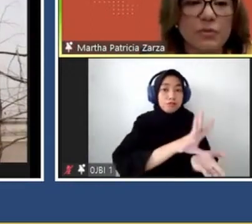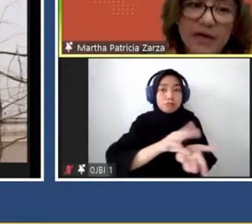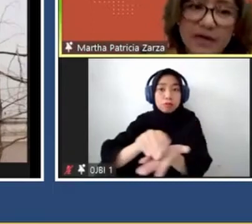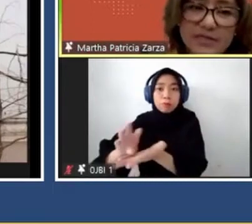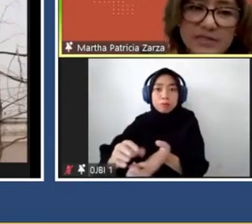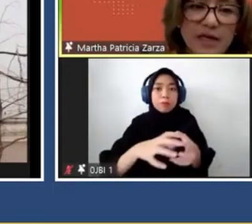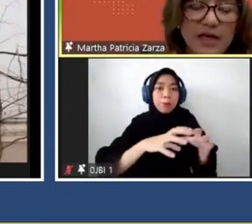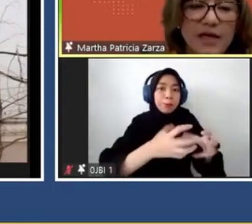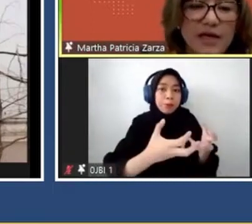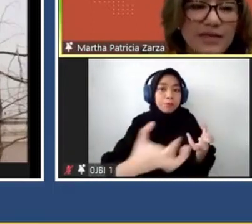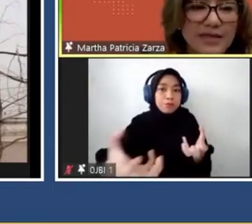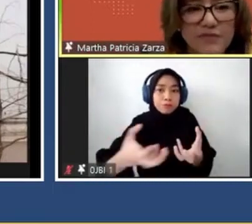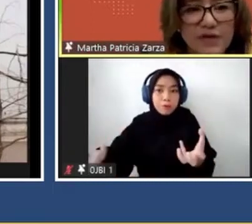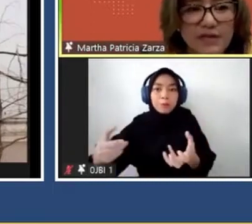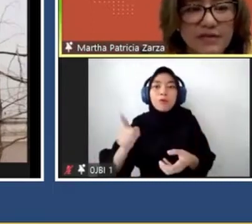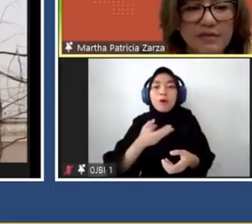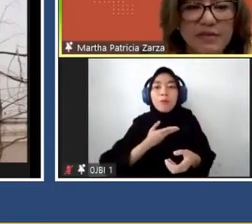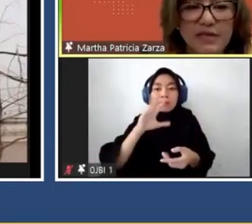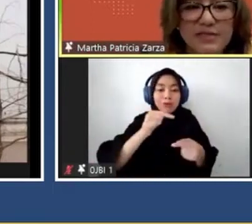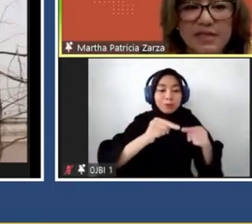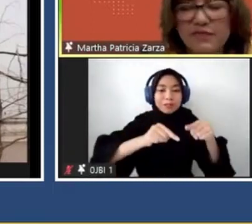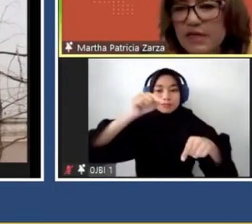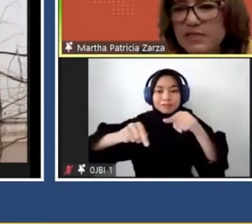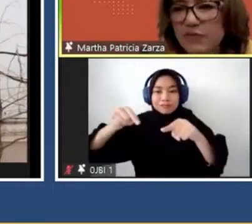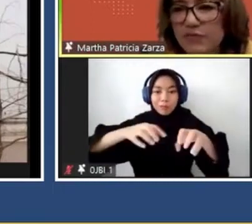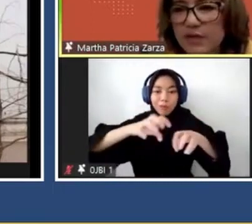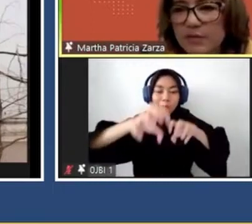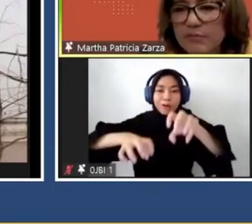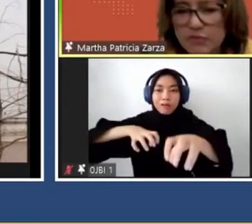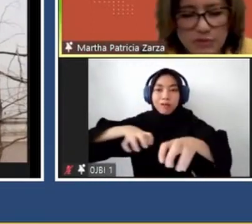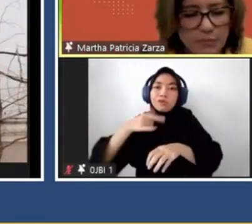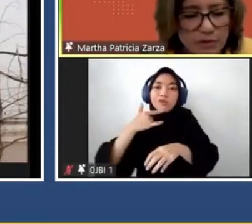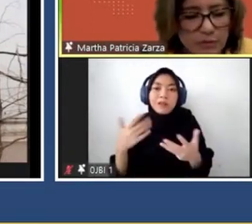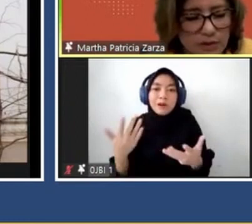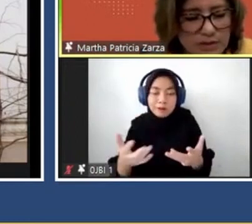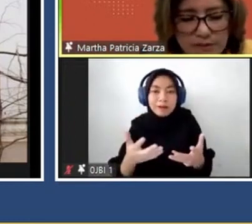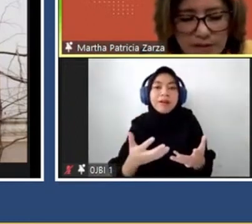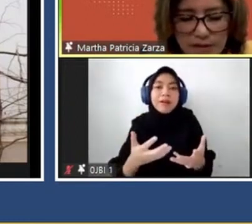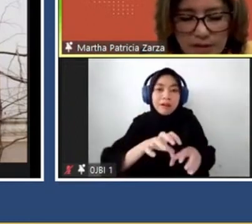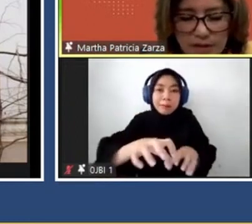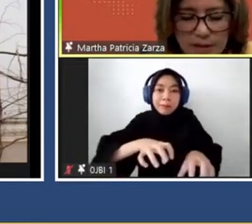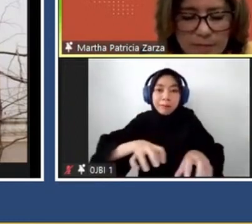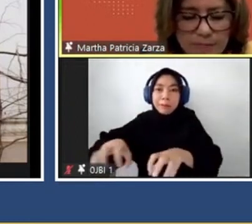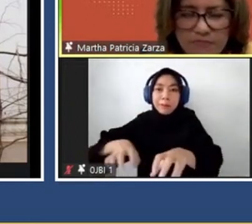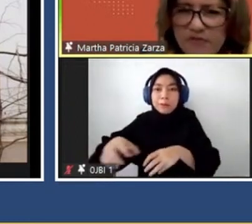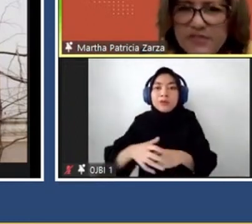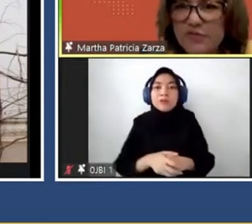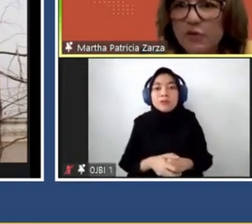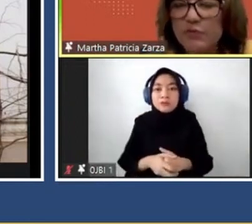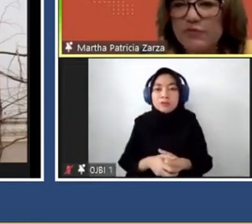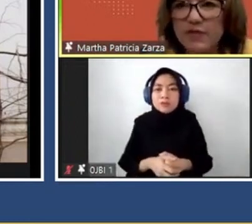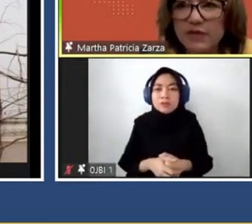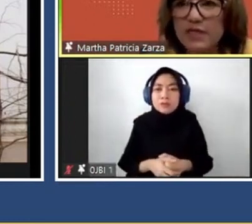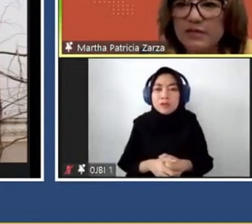out some patterns and identified the significance of the most important ones. First